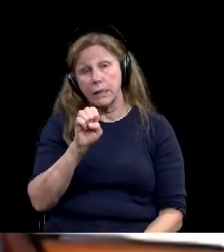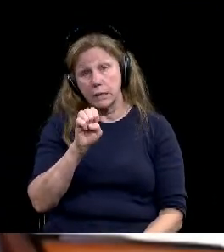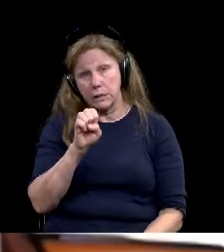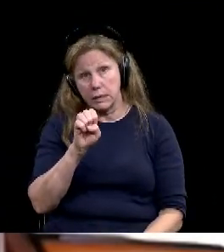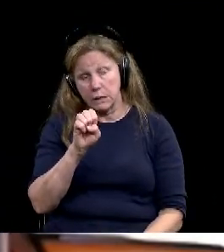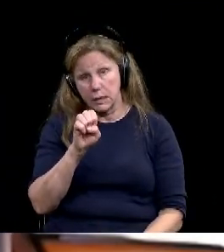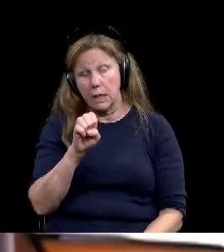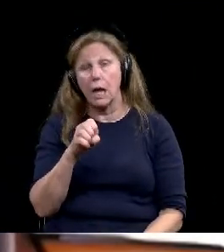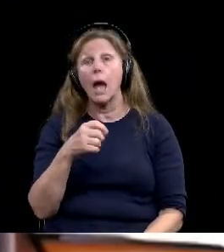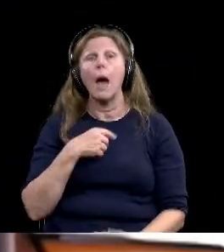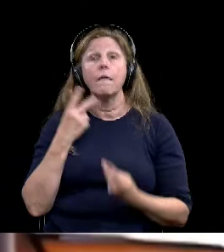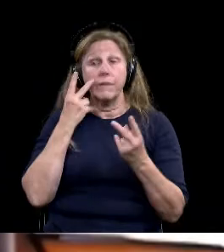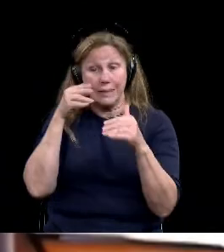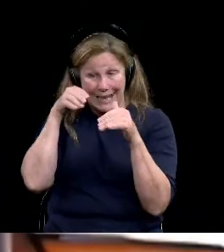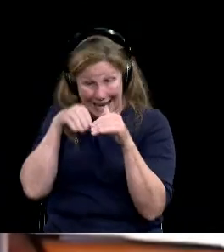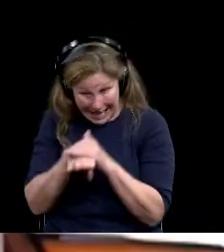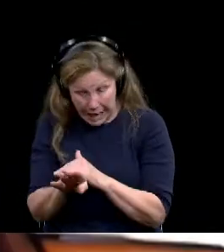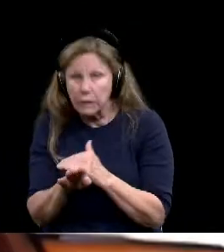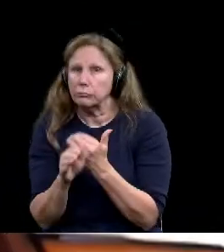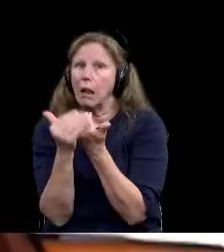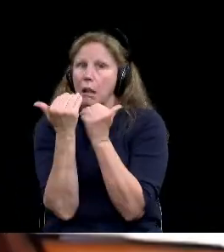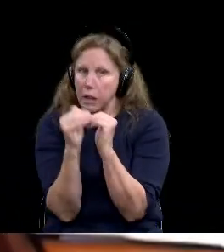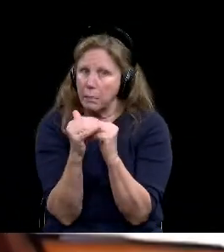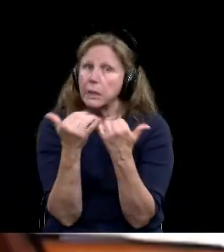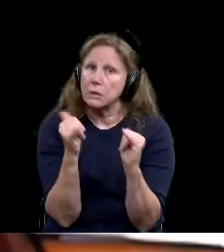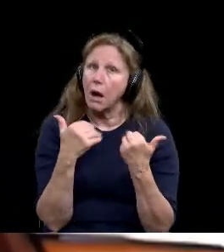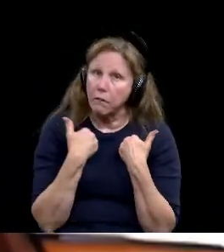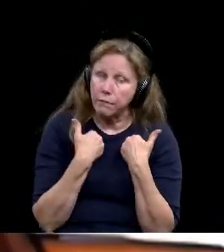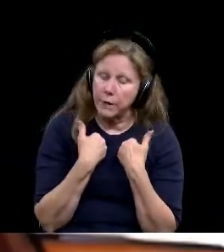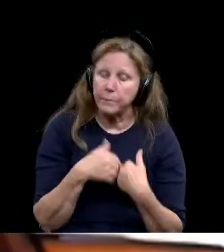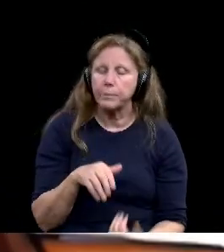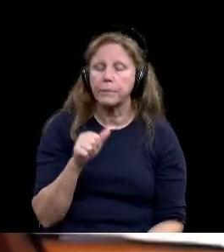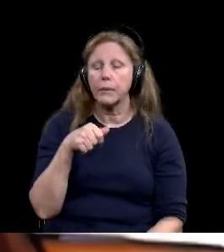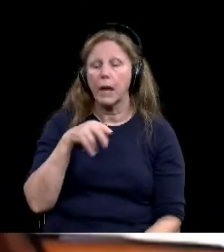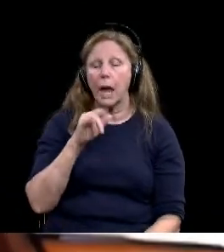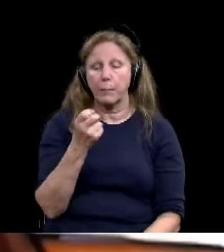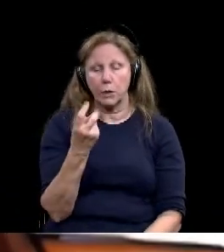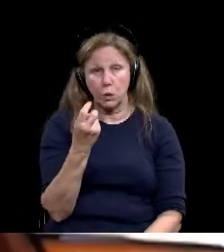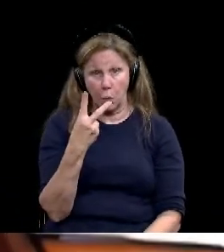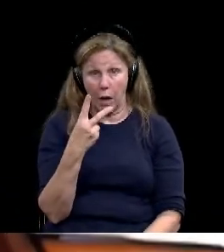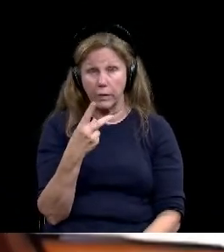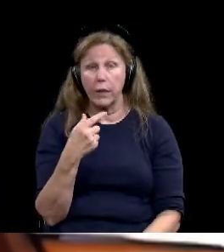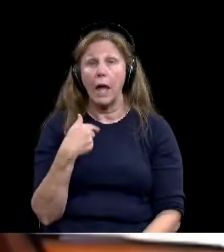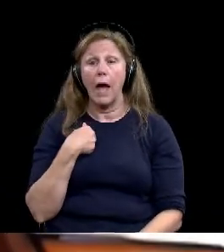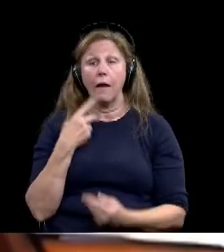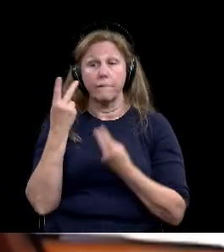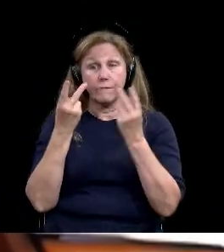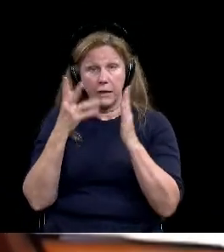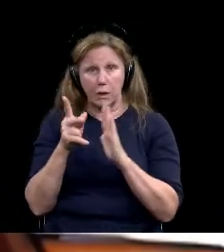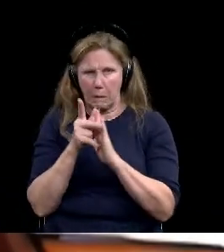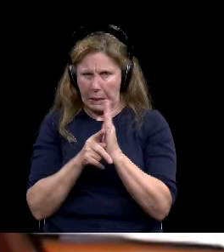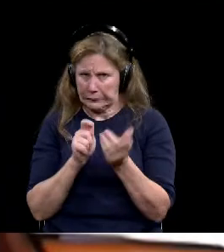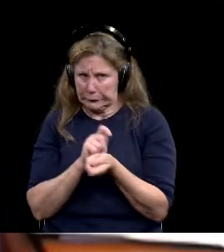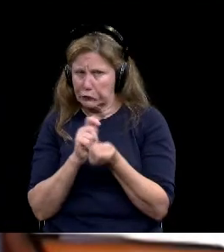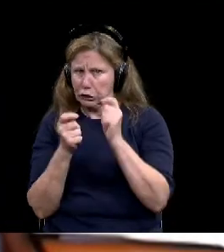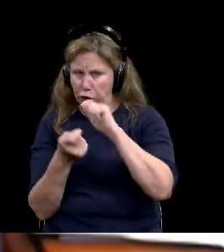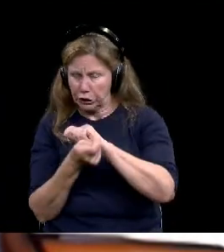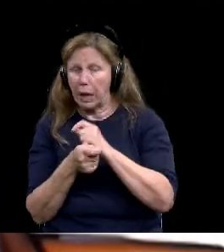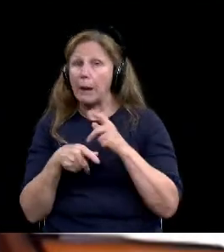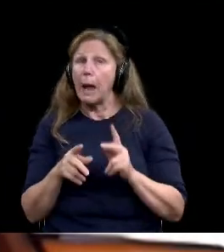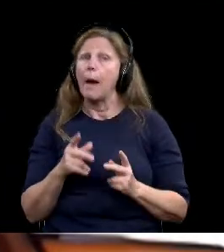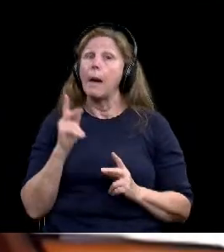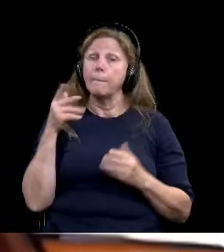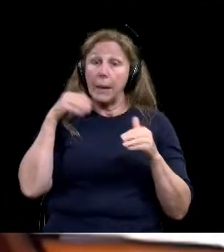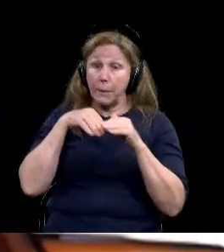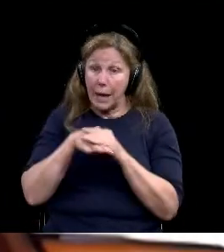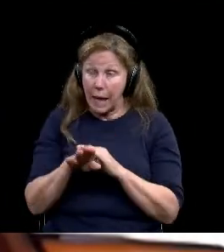policy to allow two visitors for our non-COVID patients. Our COVID patients are a little more restricted in that they can